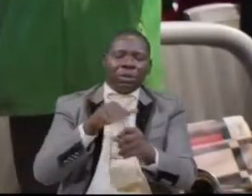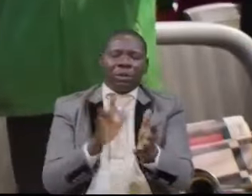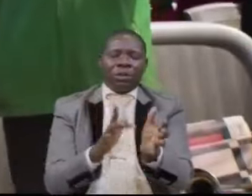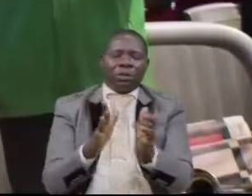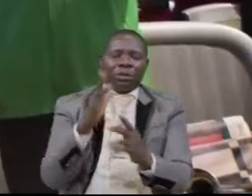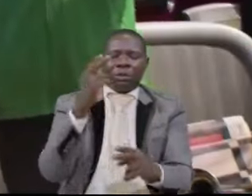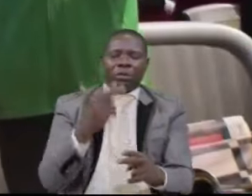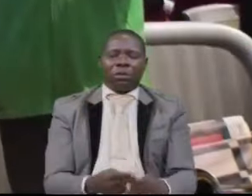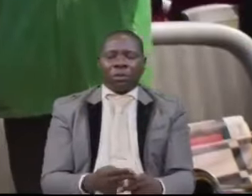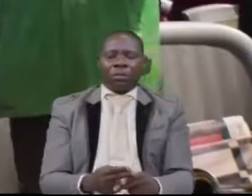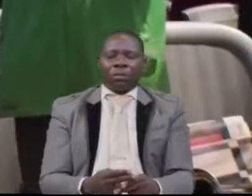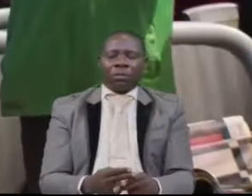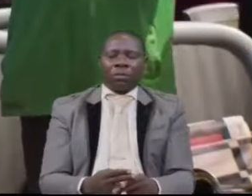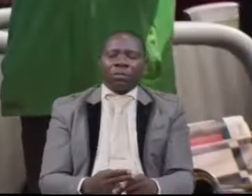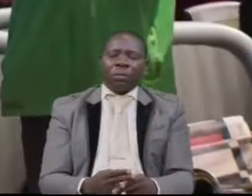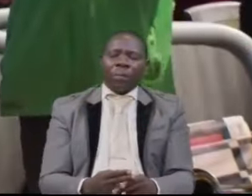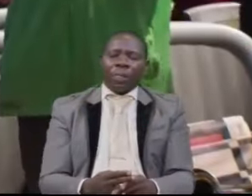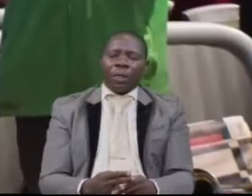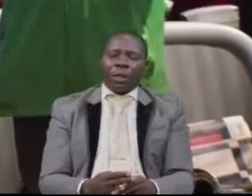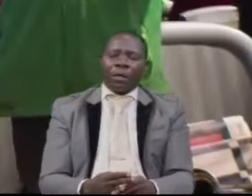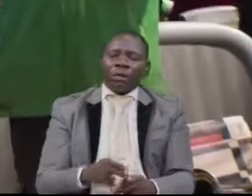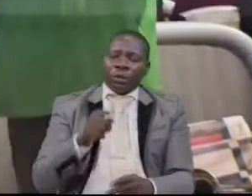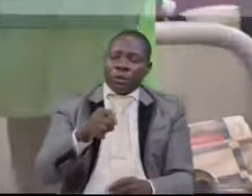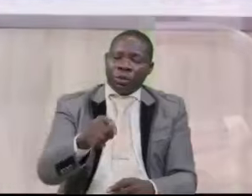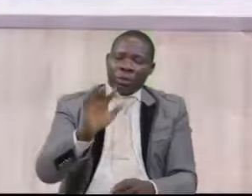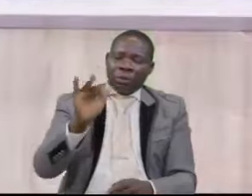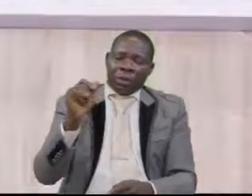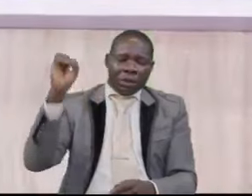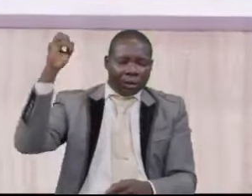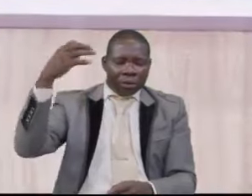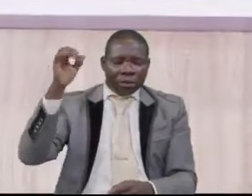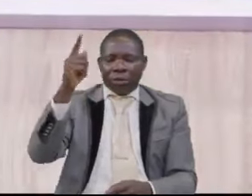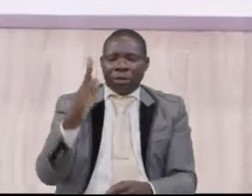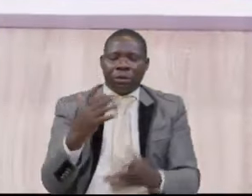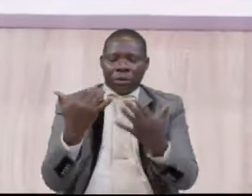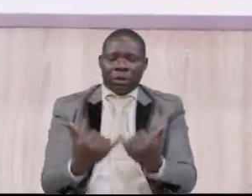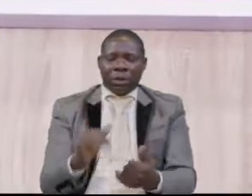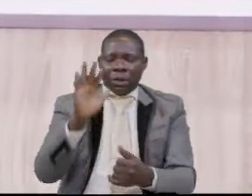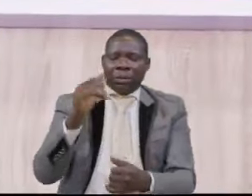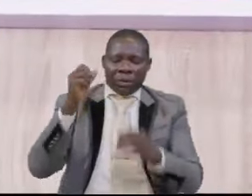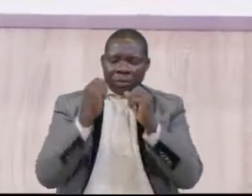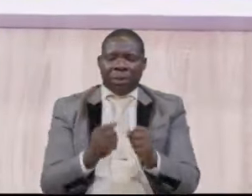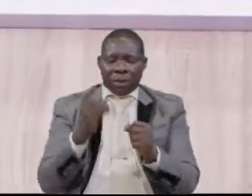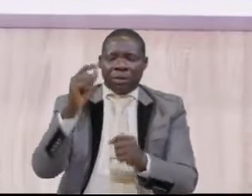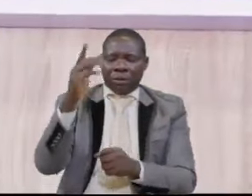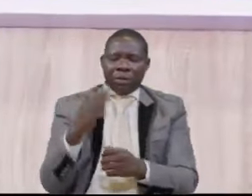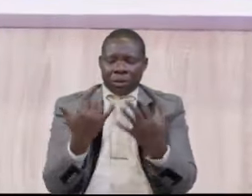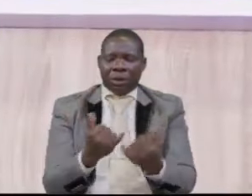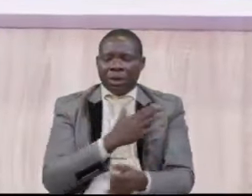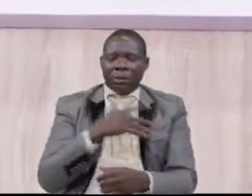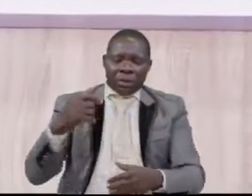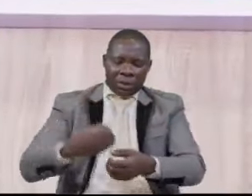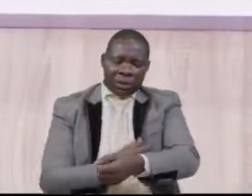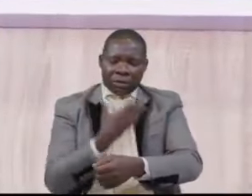You, by the grace of God now, by the power of God now, by the influence of heaven upon your